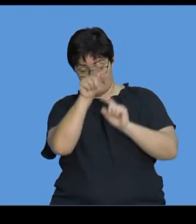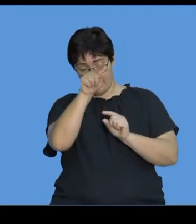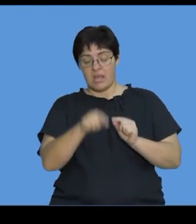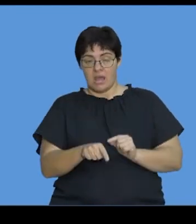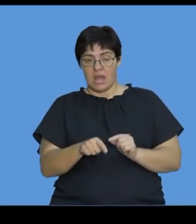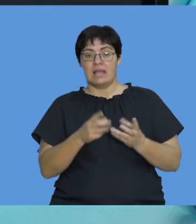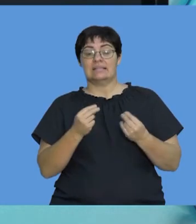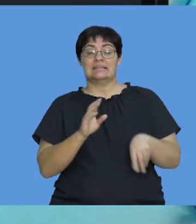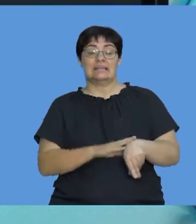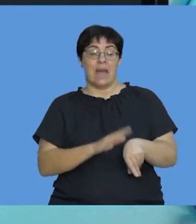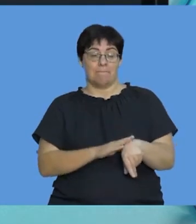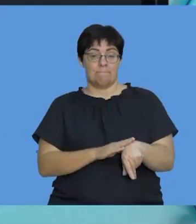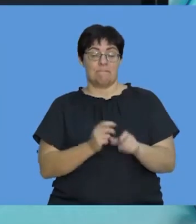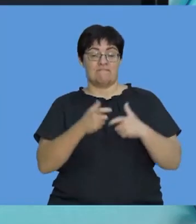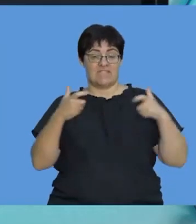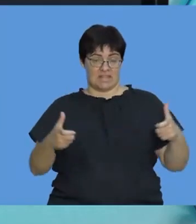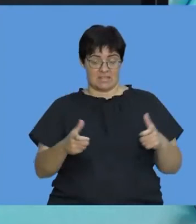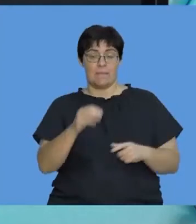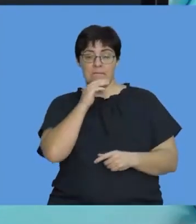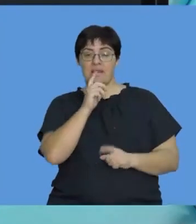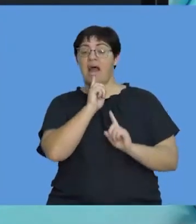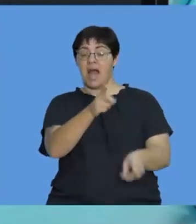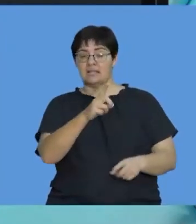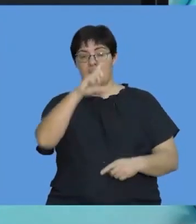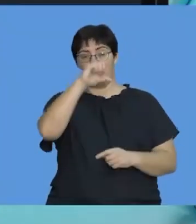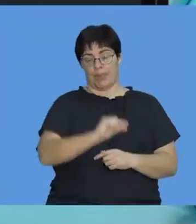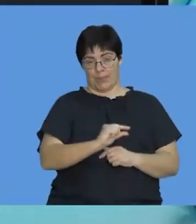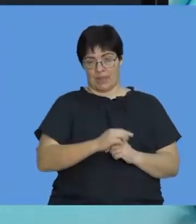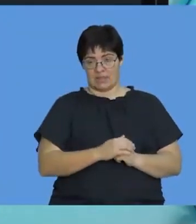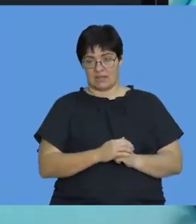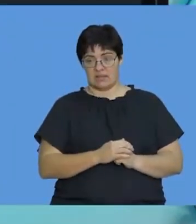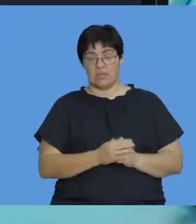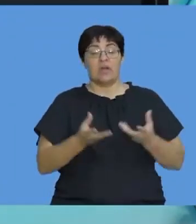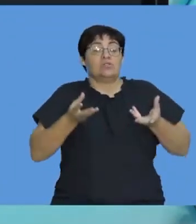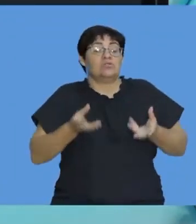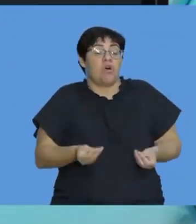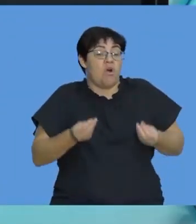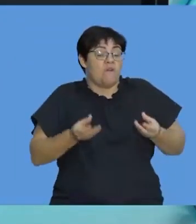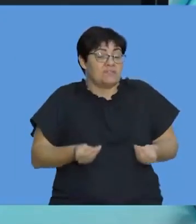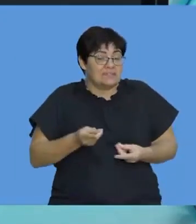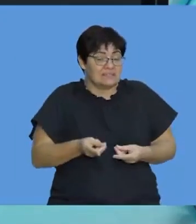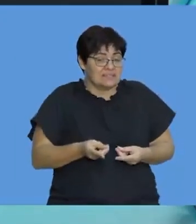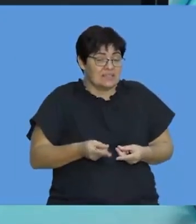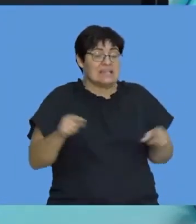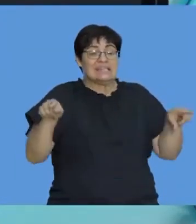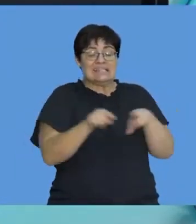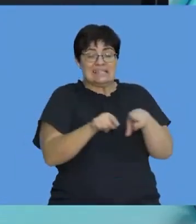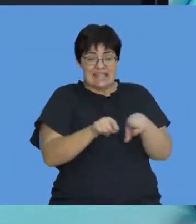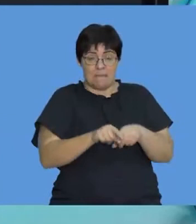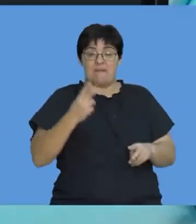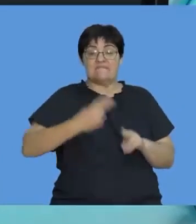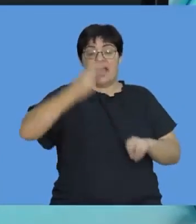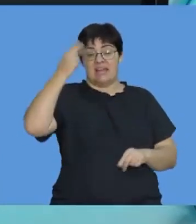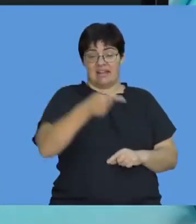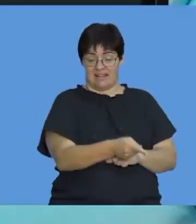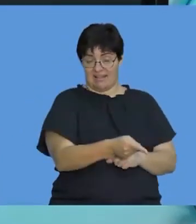number divided by a bigger number, which means the answer will get smaller. So with a softer ball, to